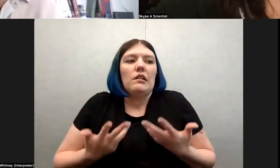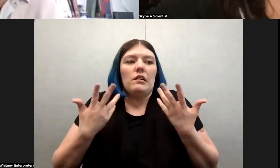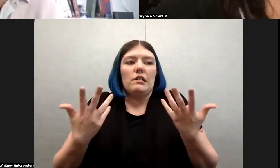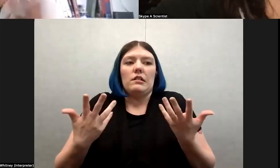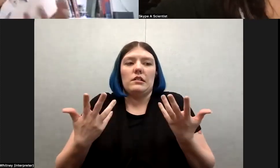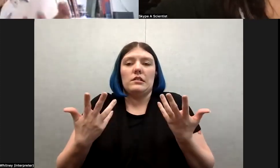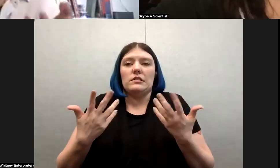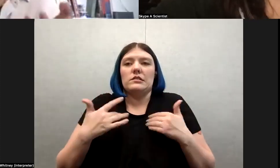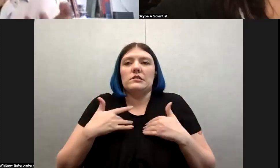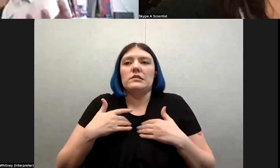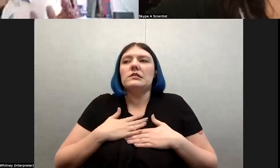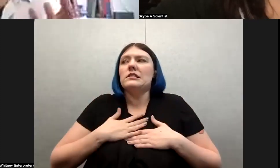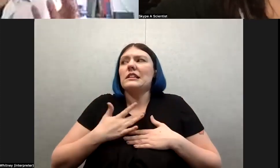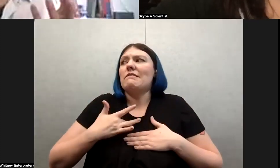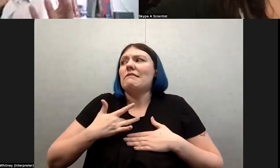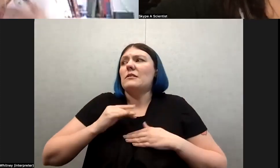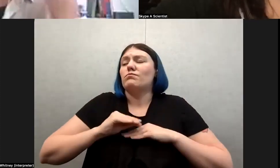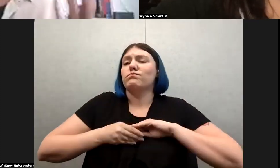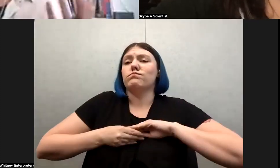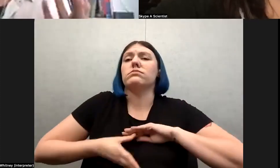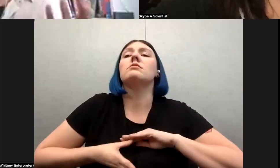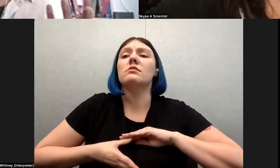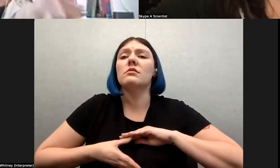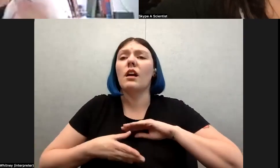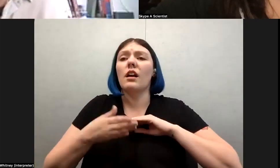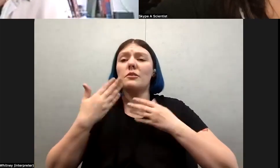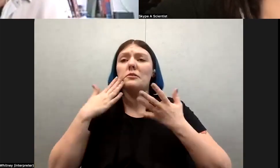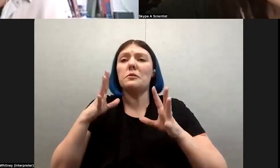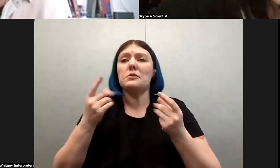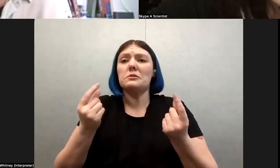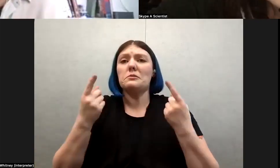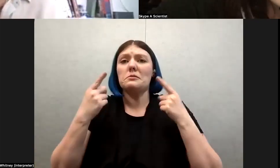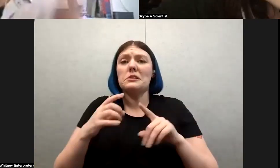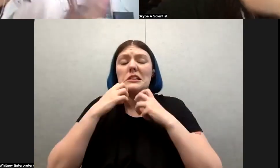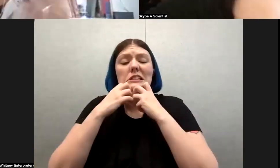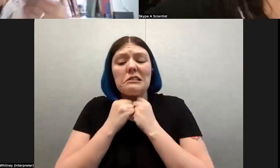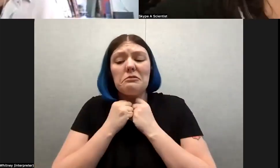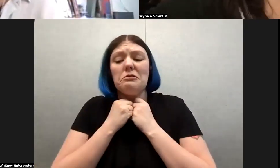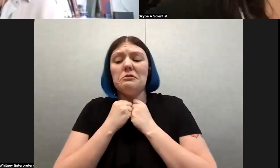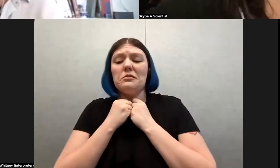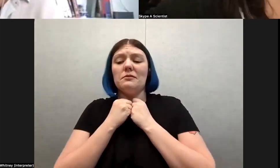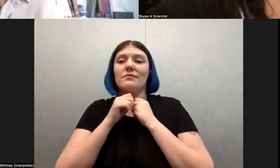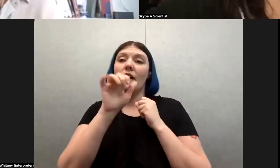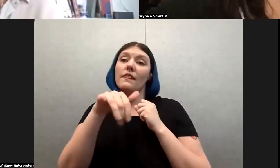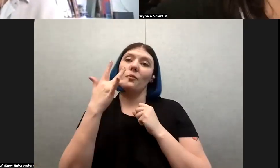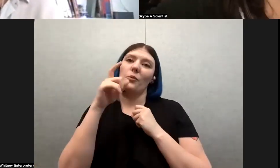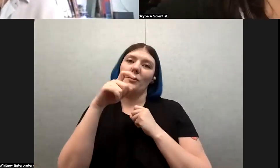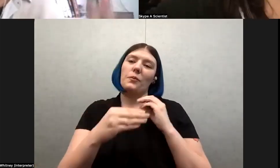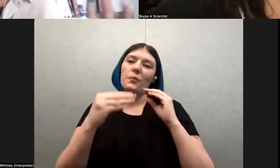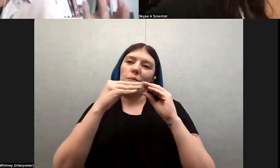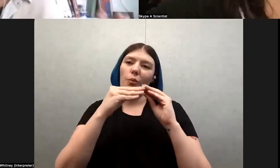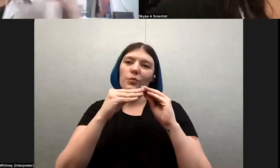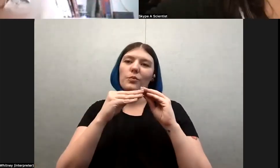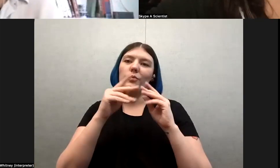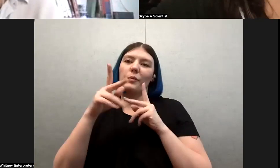can just feel really bad when you don't know what to do about something and you really care about it. But that's kind of why we need more restoration ecologists. We